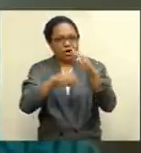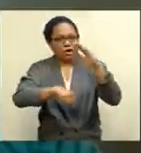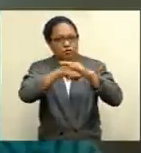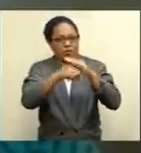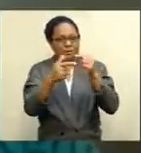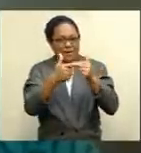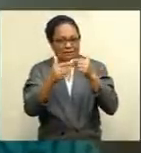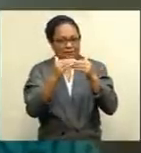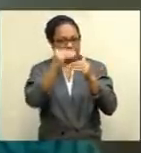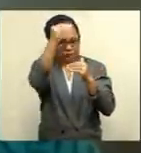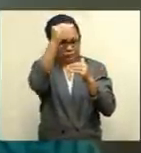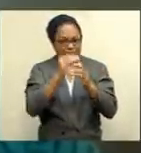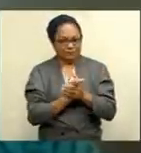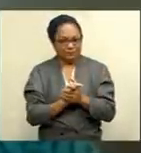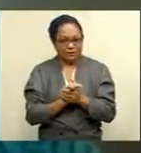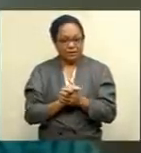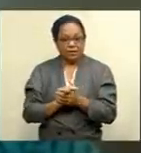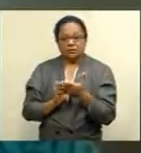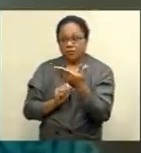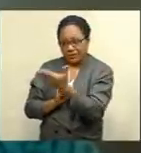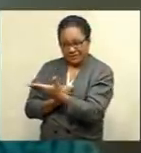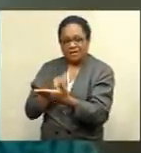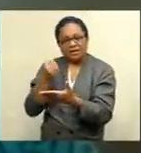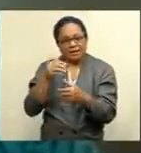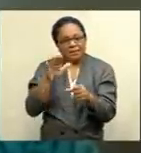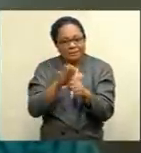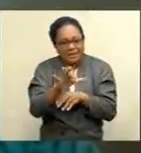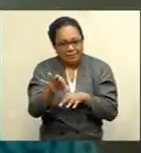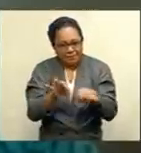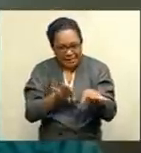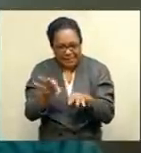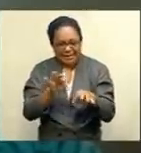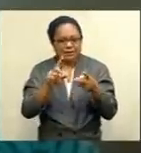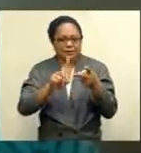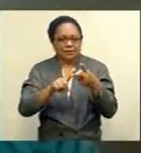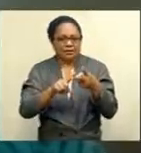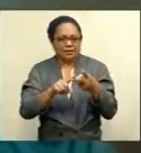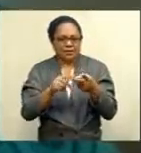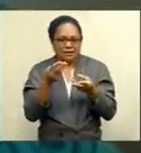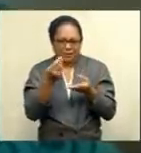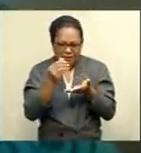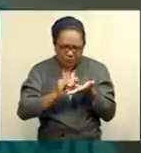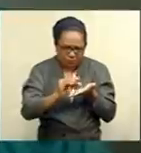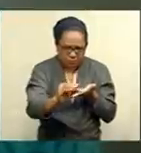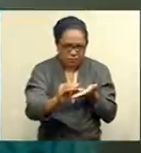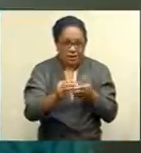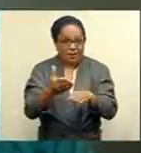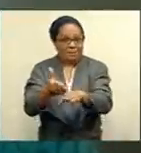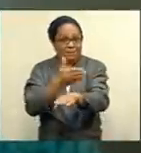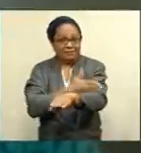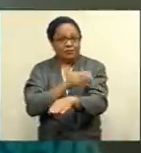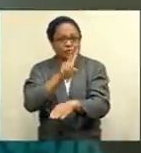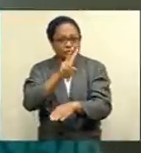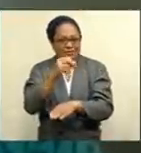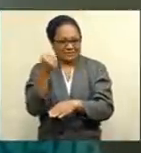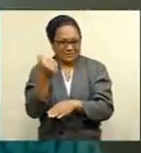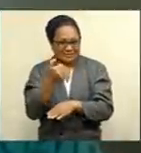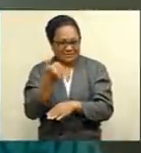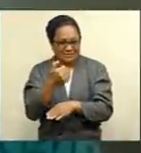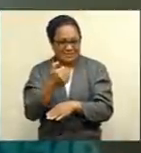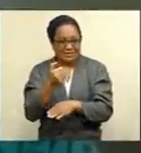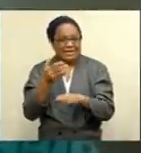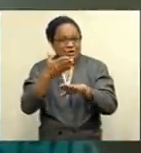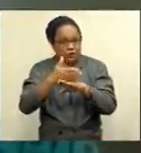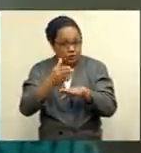importance of them. So he set out a long-term strategy of investment and support for this, and even before 2016. Professor Alawalia